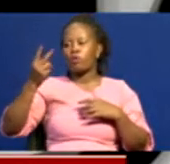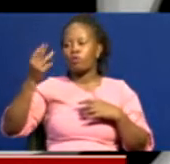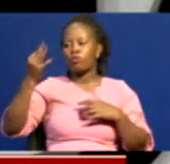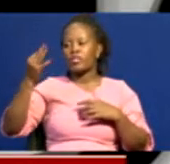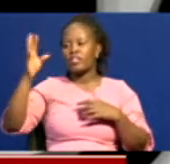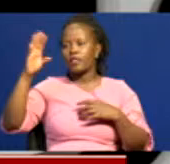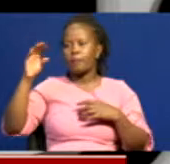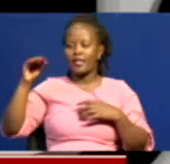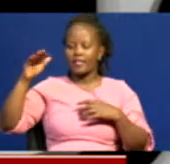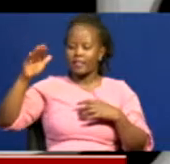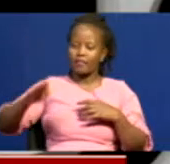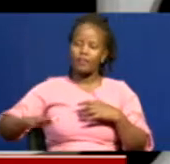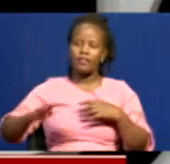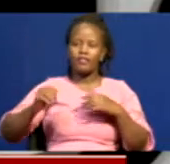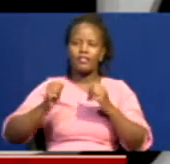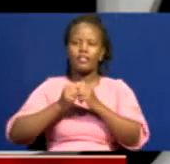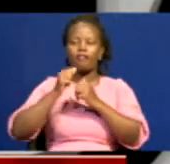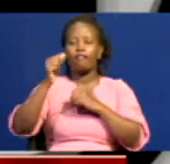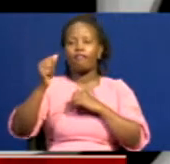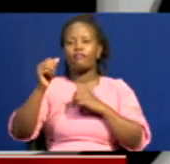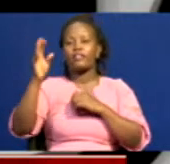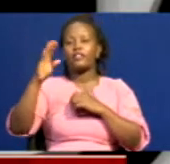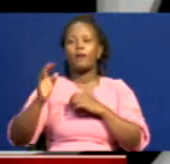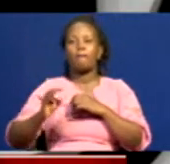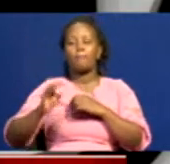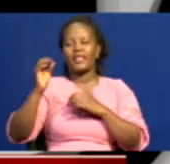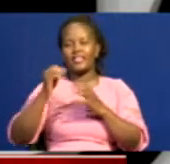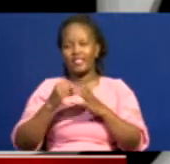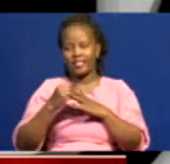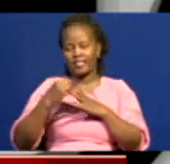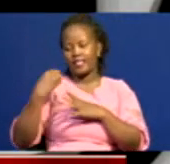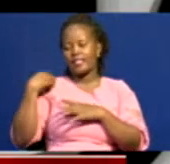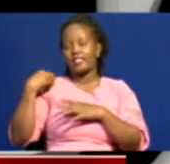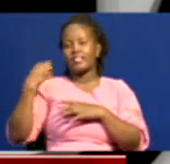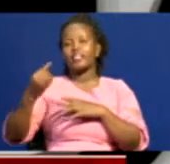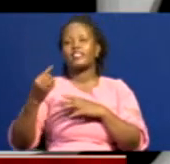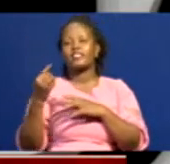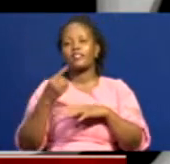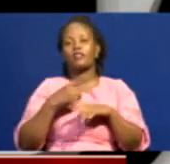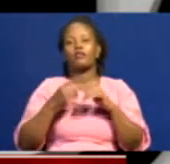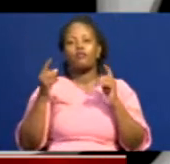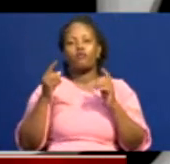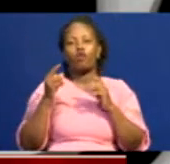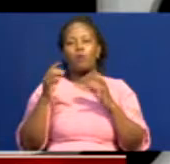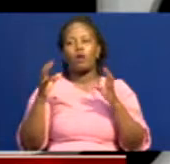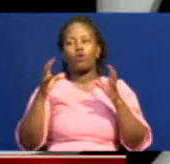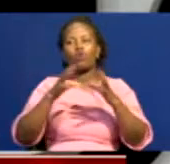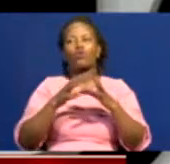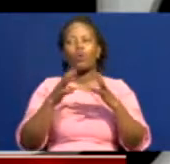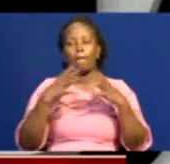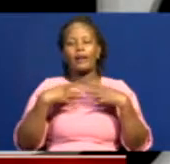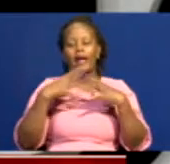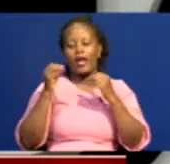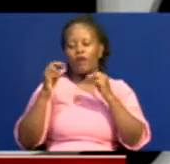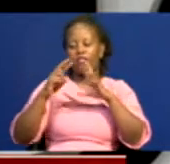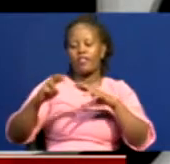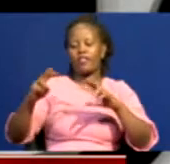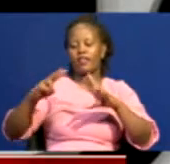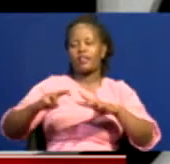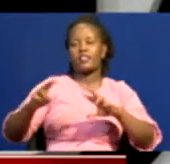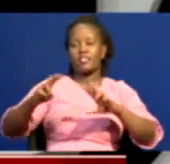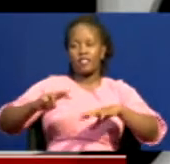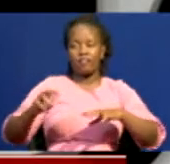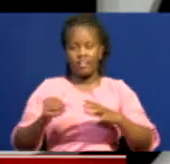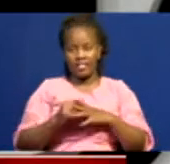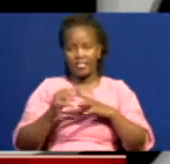to 15%. This is according to statistics from the Kenya Demographic Health Survey. The report comes